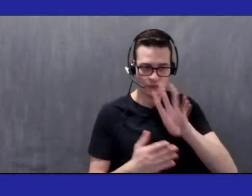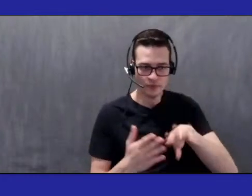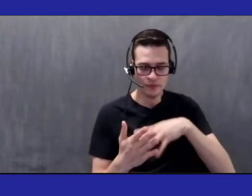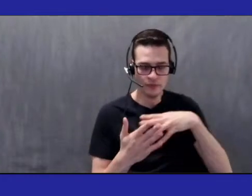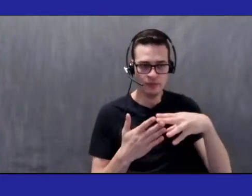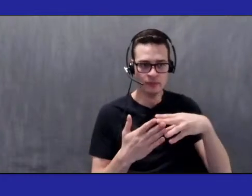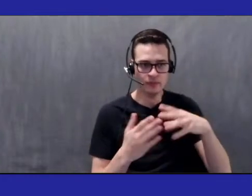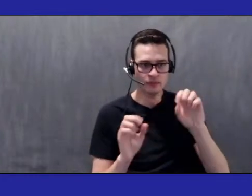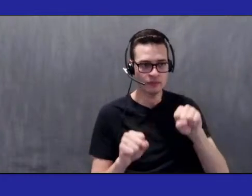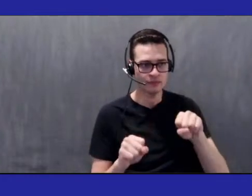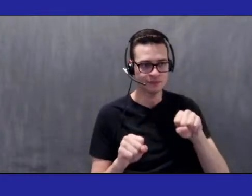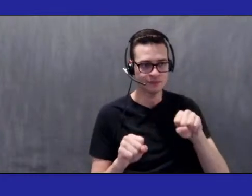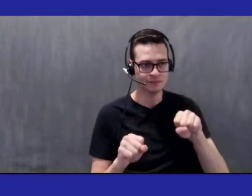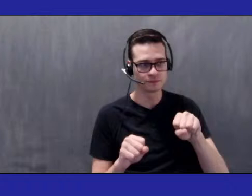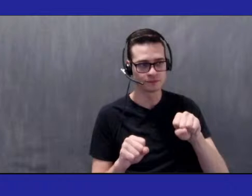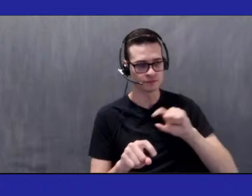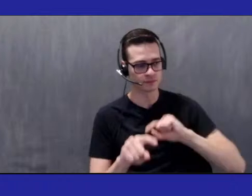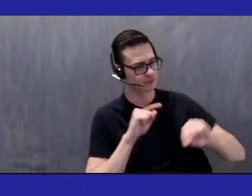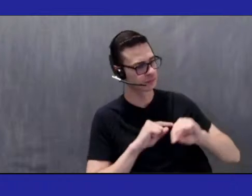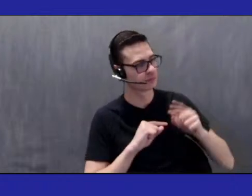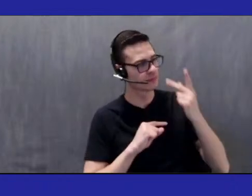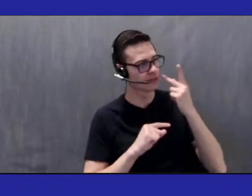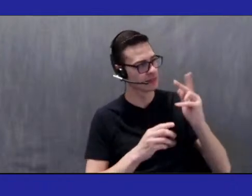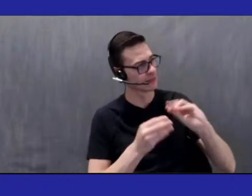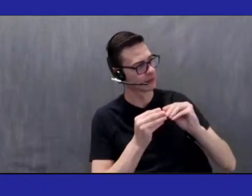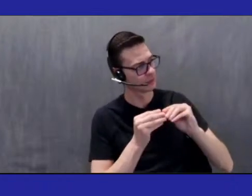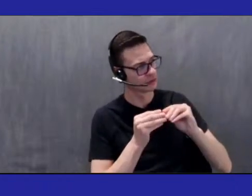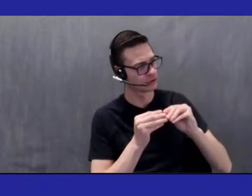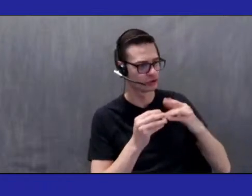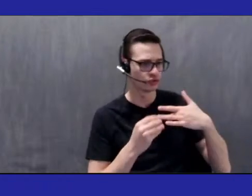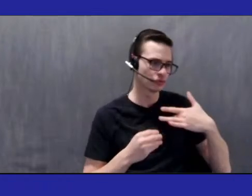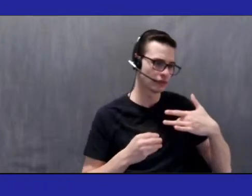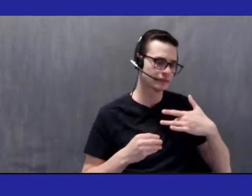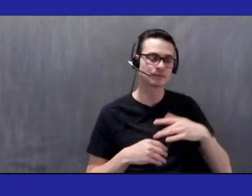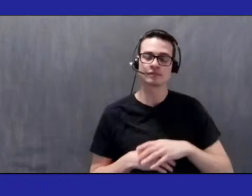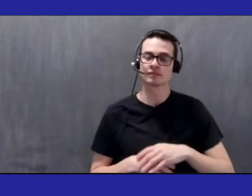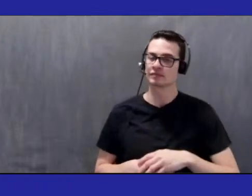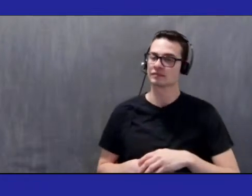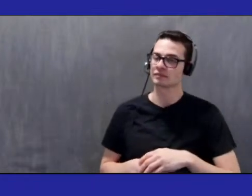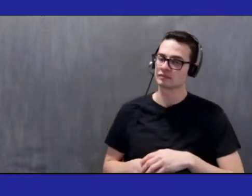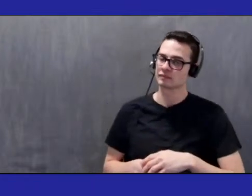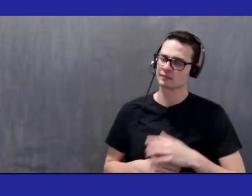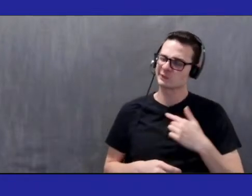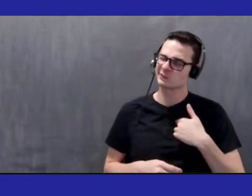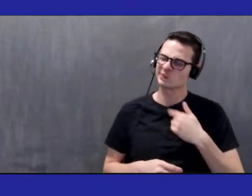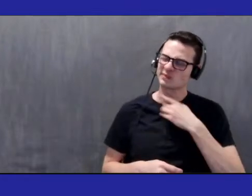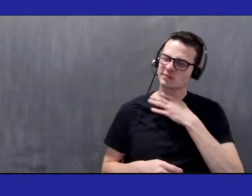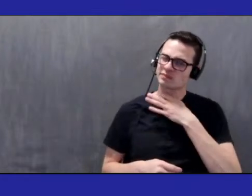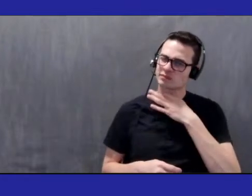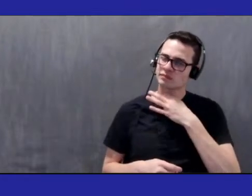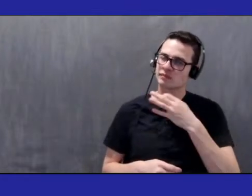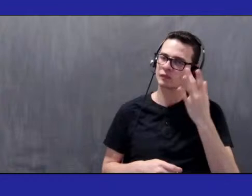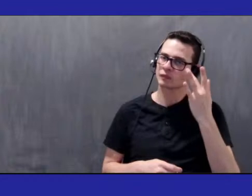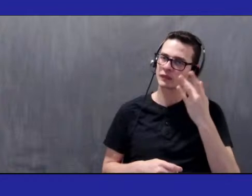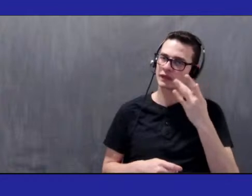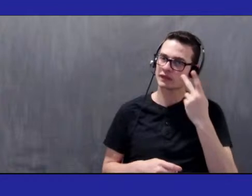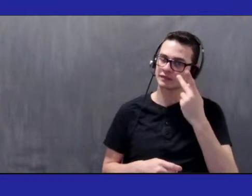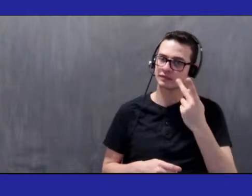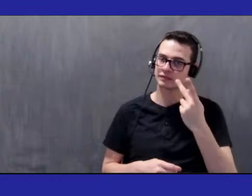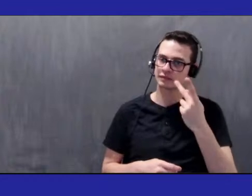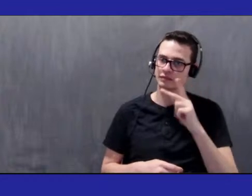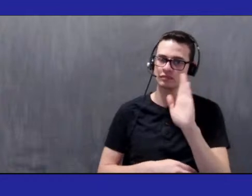those. And what triggered my question at the beginning was, like, sometimes I see solicitations and I see, people,